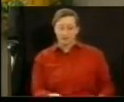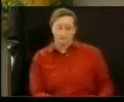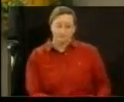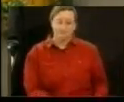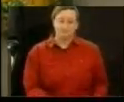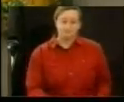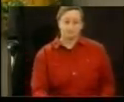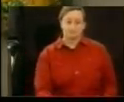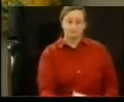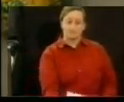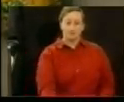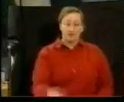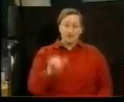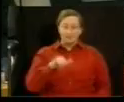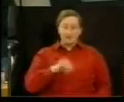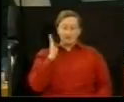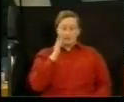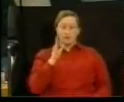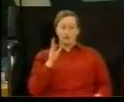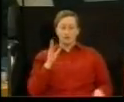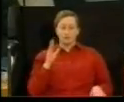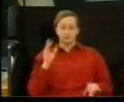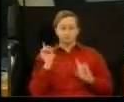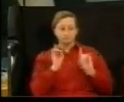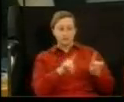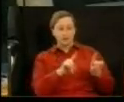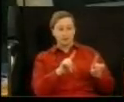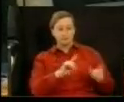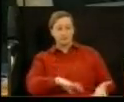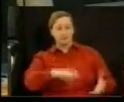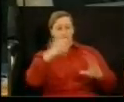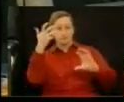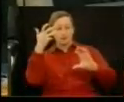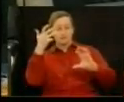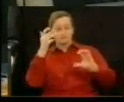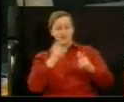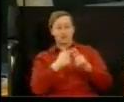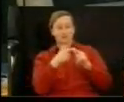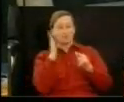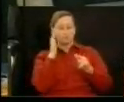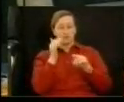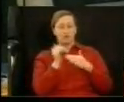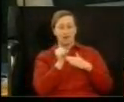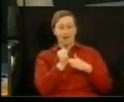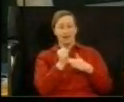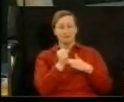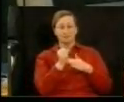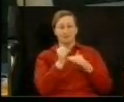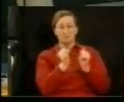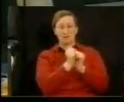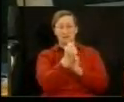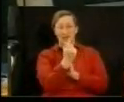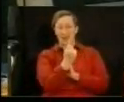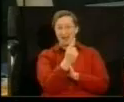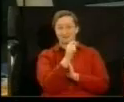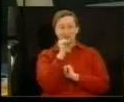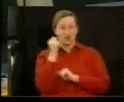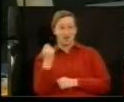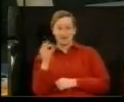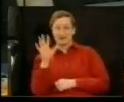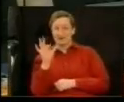come down and throw everybody out, and then you're going to leave with 11 instead of 19. So, we're ready to